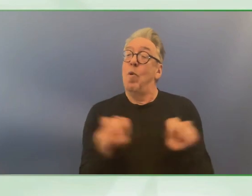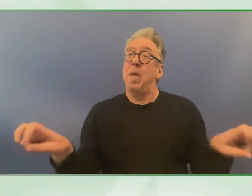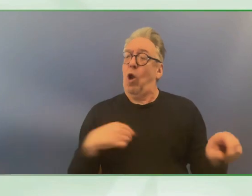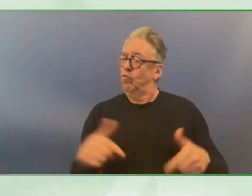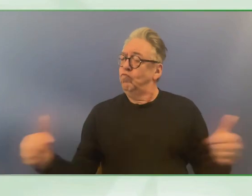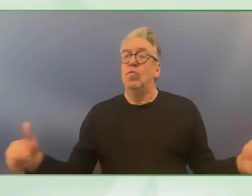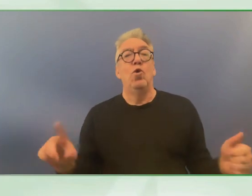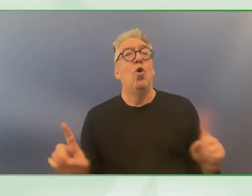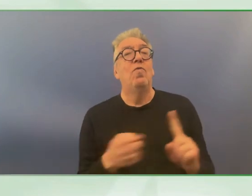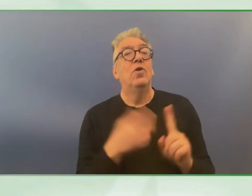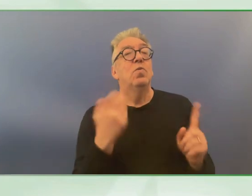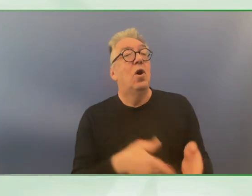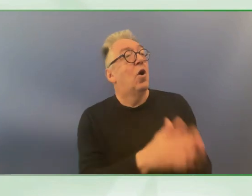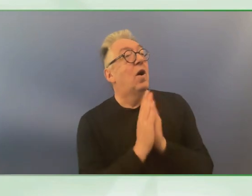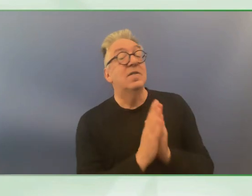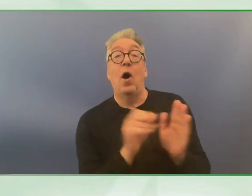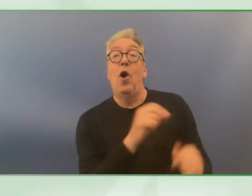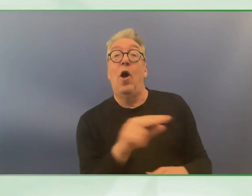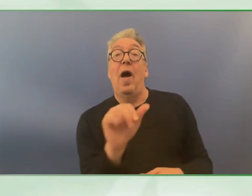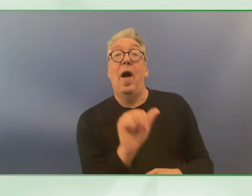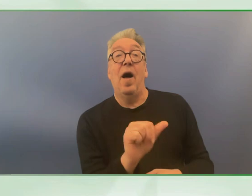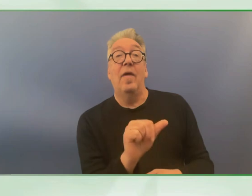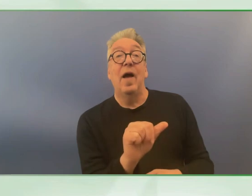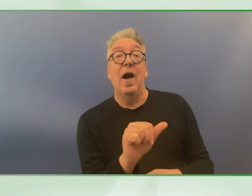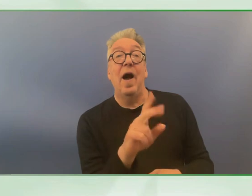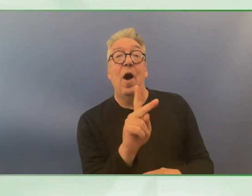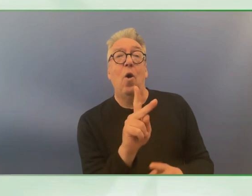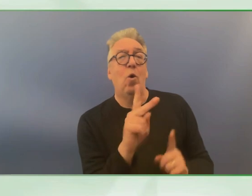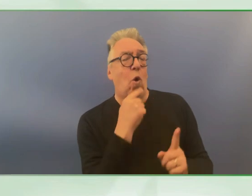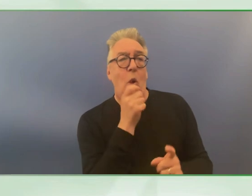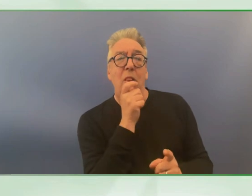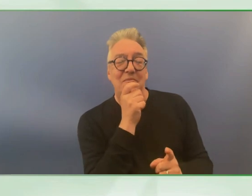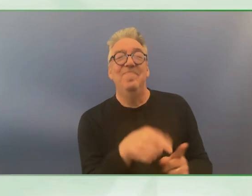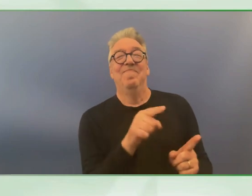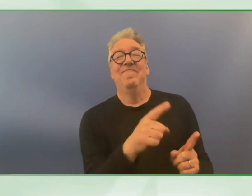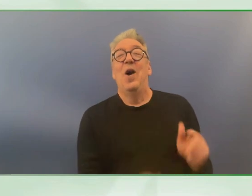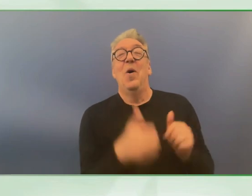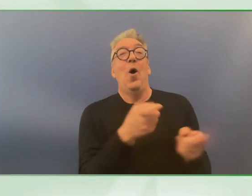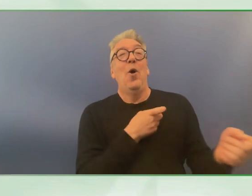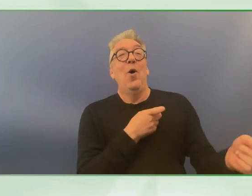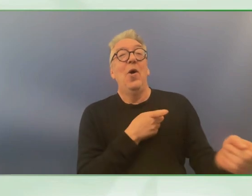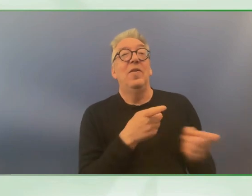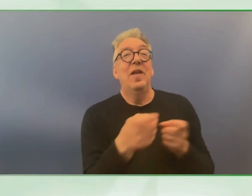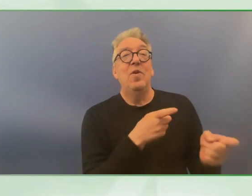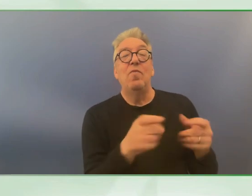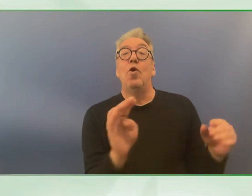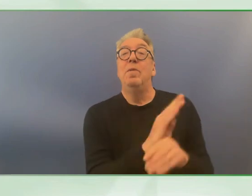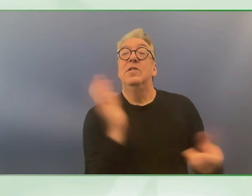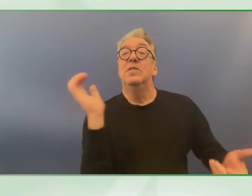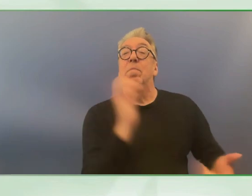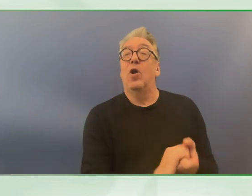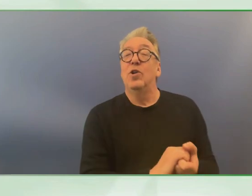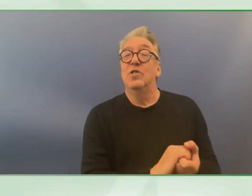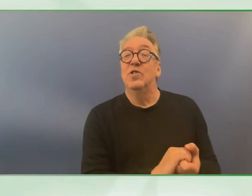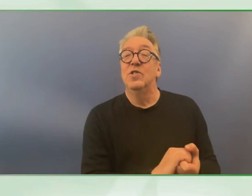Anna Königsider, Director of Business Partnerships and Operations from Zero Project, to say a